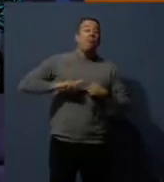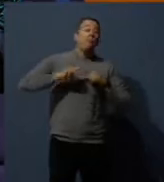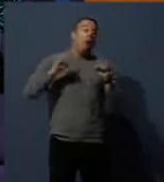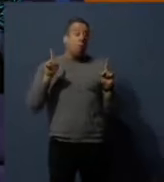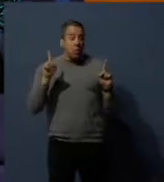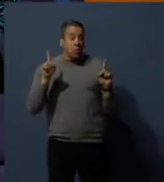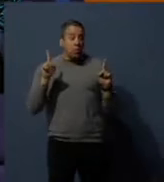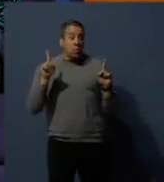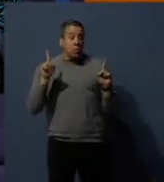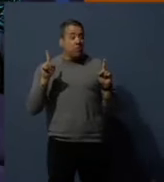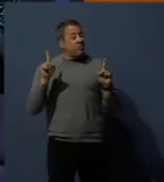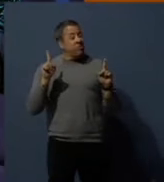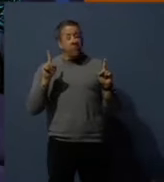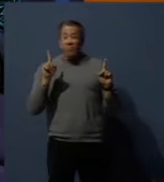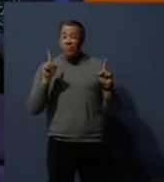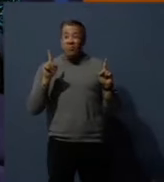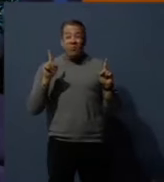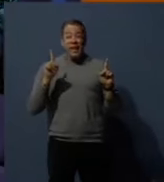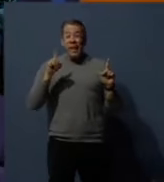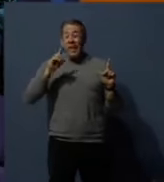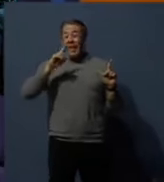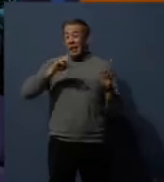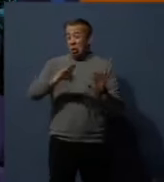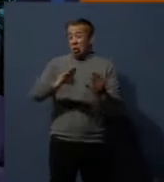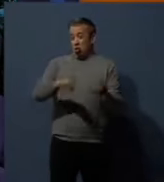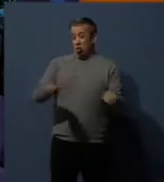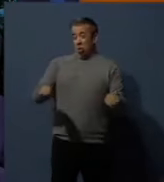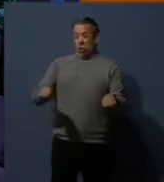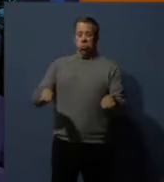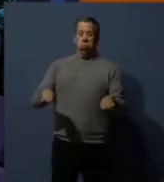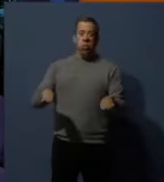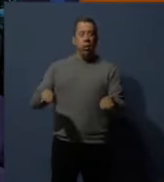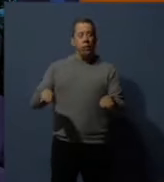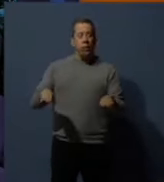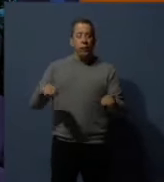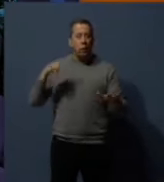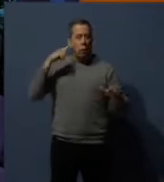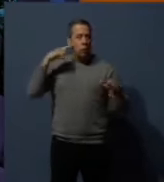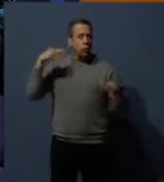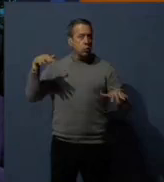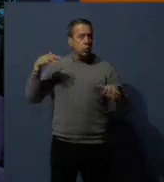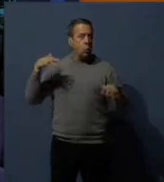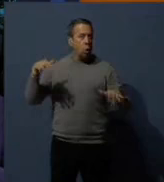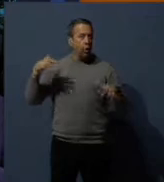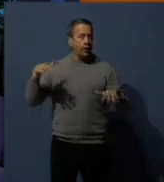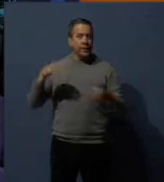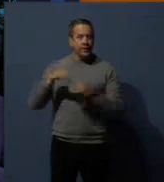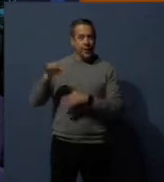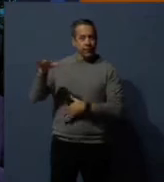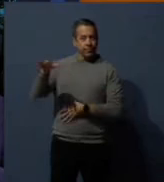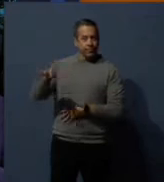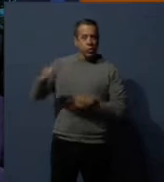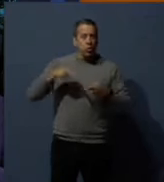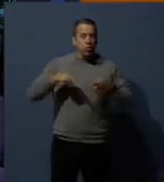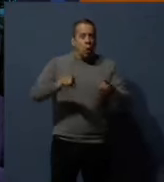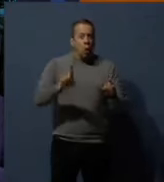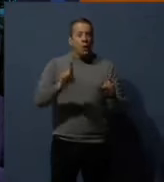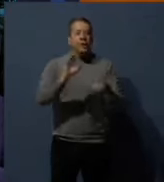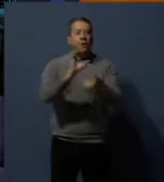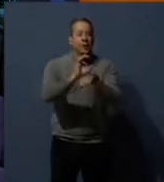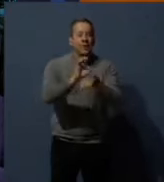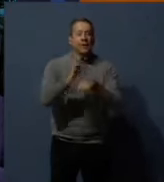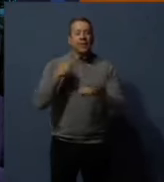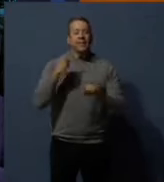however, the kids were a little bit noisy in the sanctuary during the service. And so I